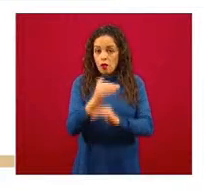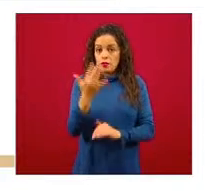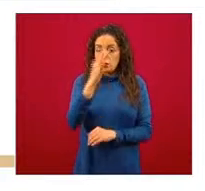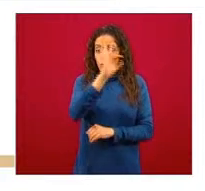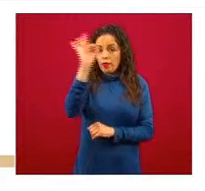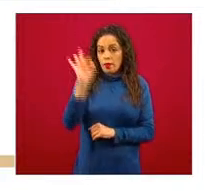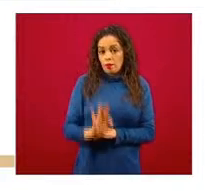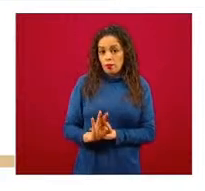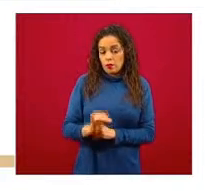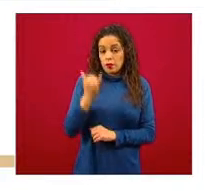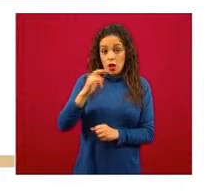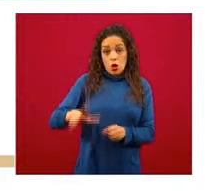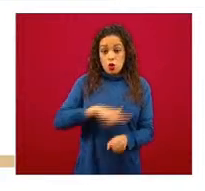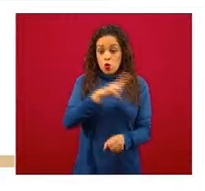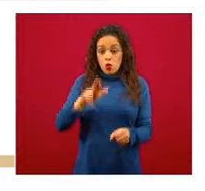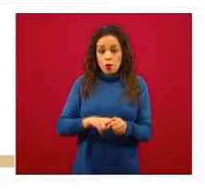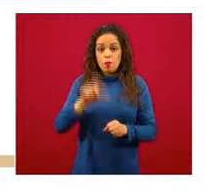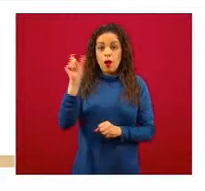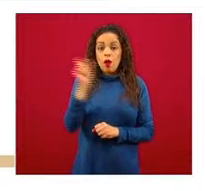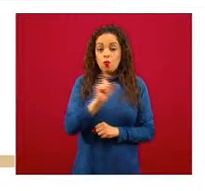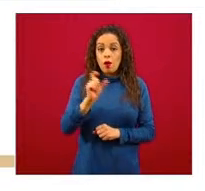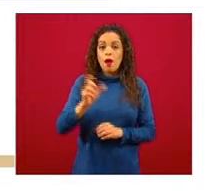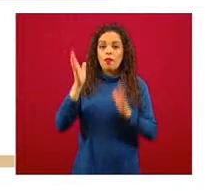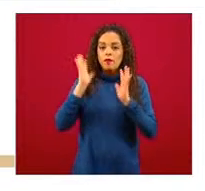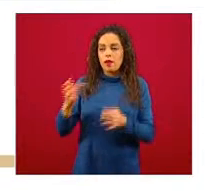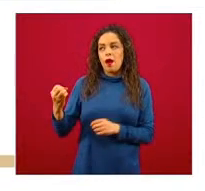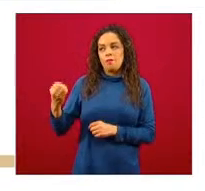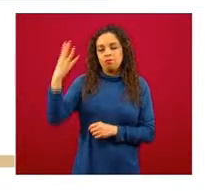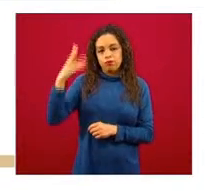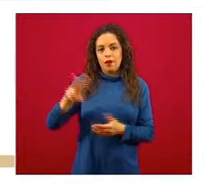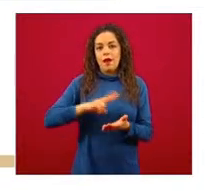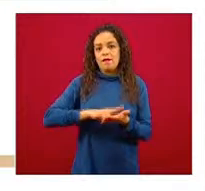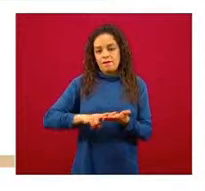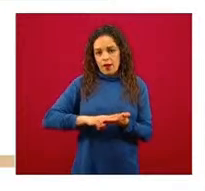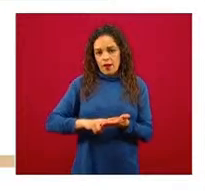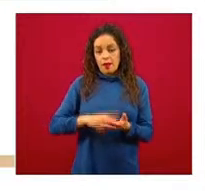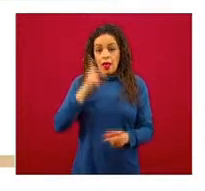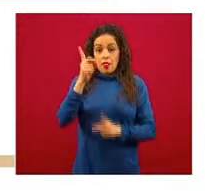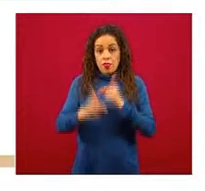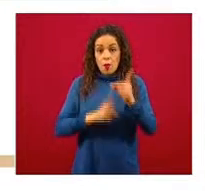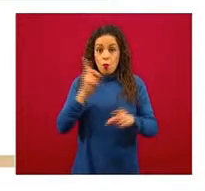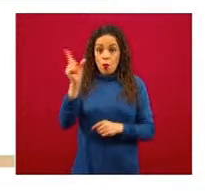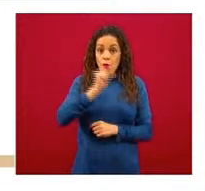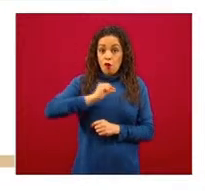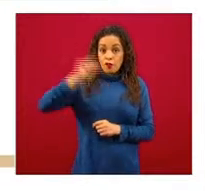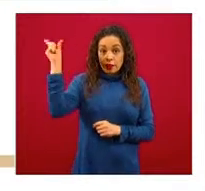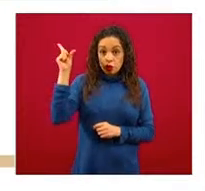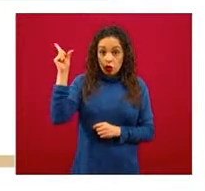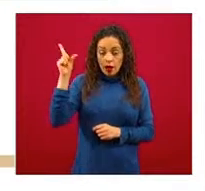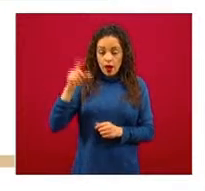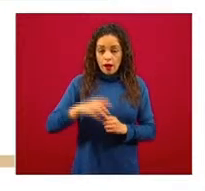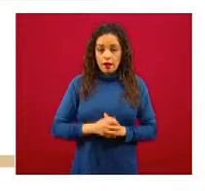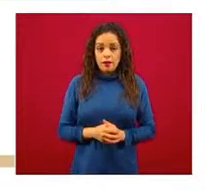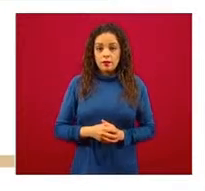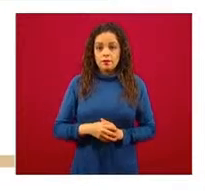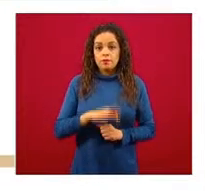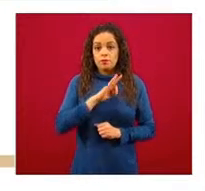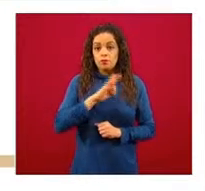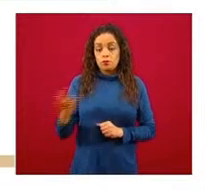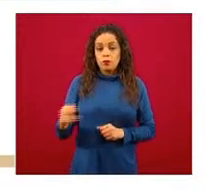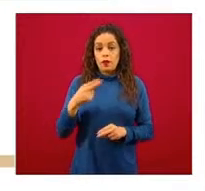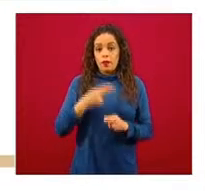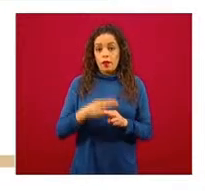traffic lights, and they will open up by 50% with the yellow light.